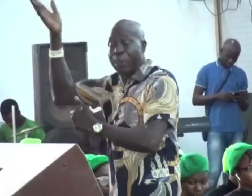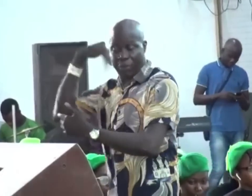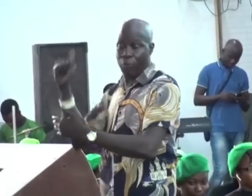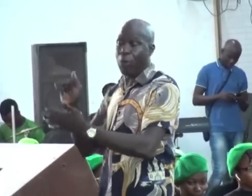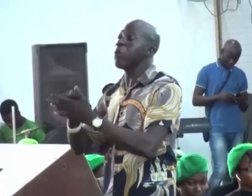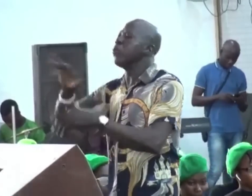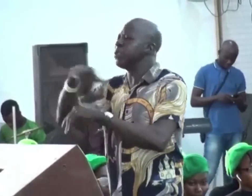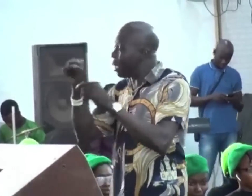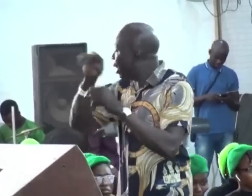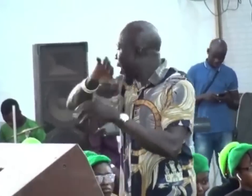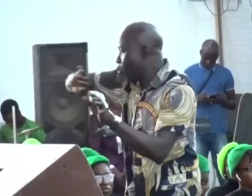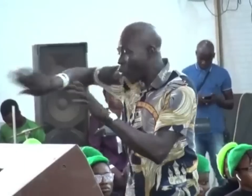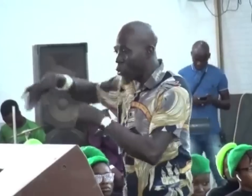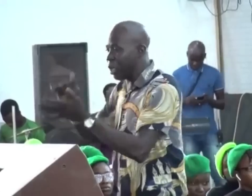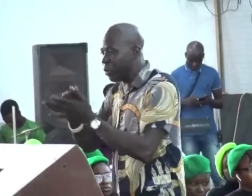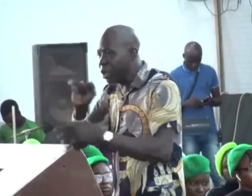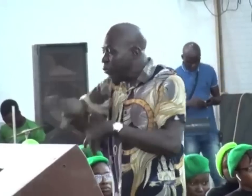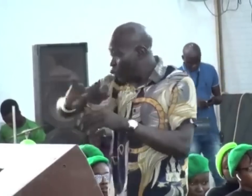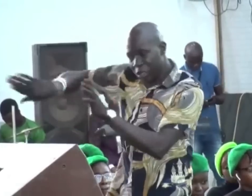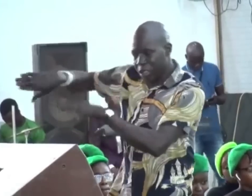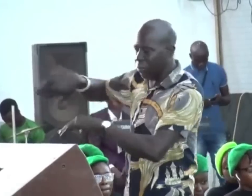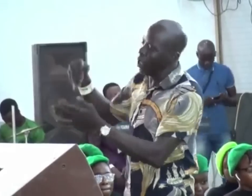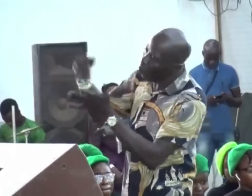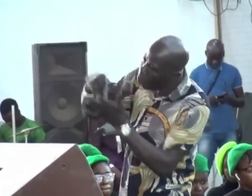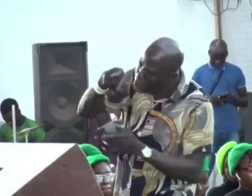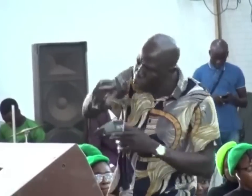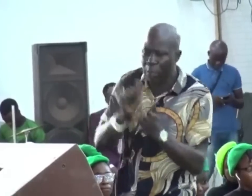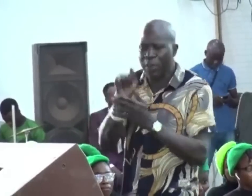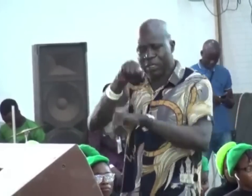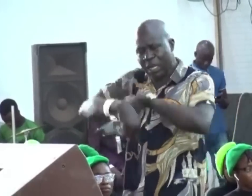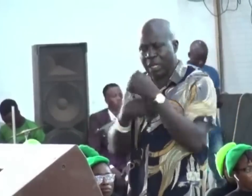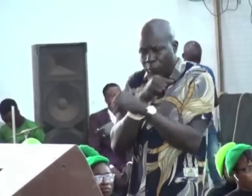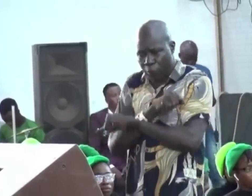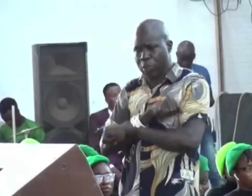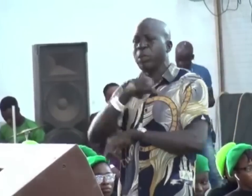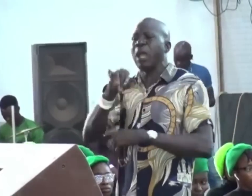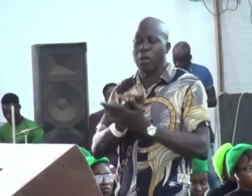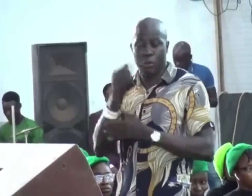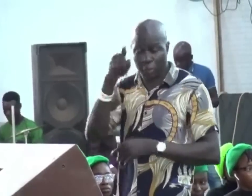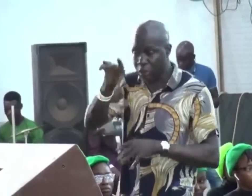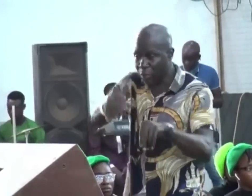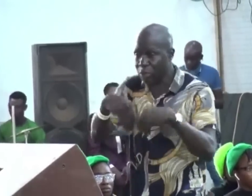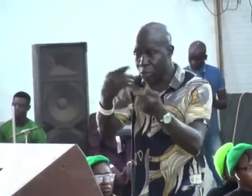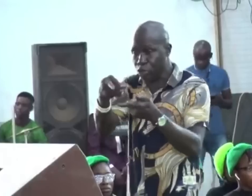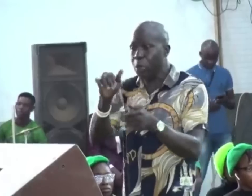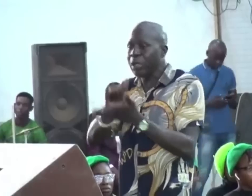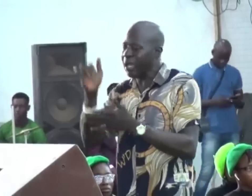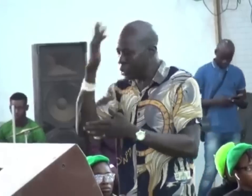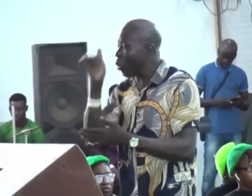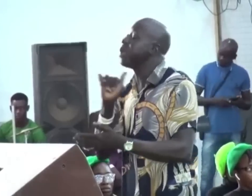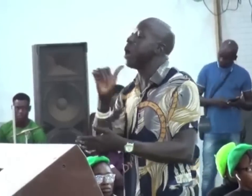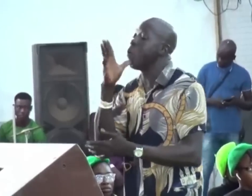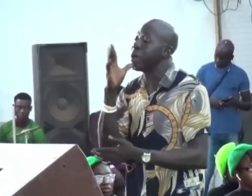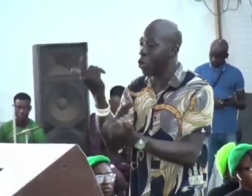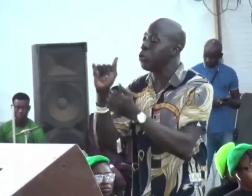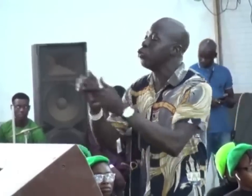escorted them there. When they got there, they said they don't need those two people, that she's the only one they need. And they grant her a job. That is how her mother comes to testify